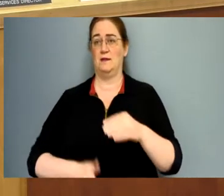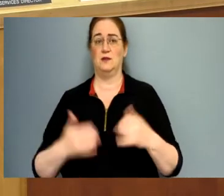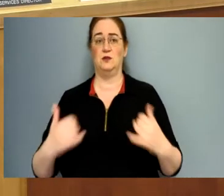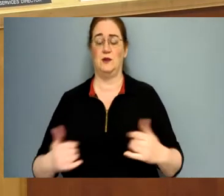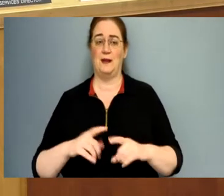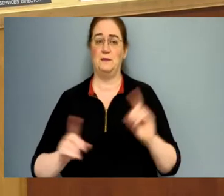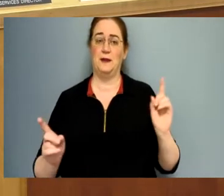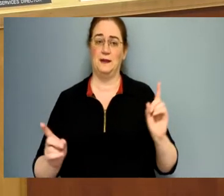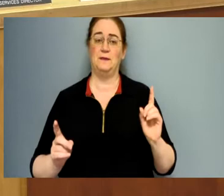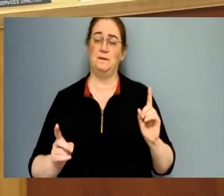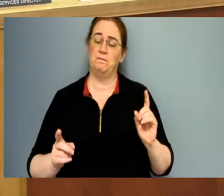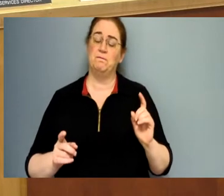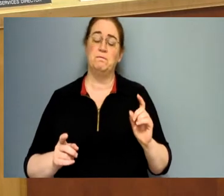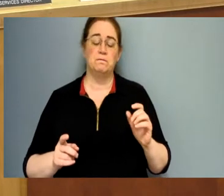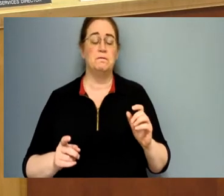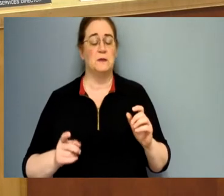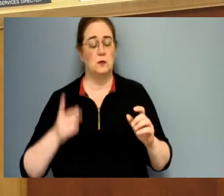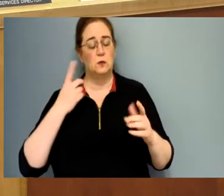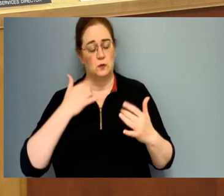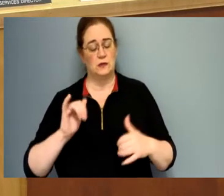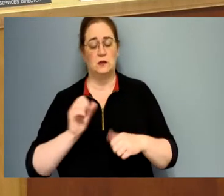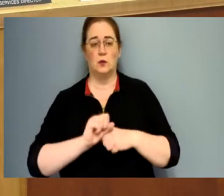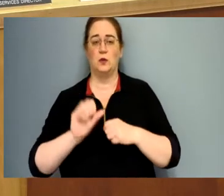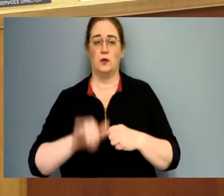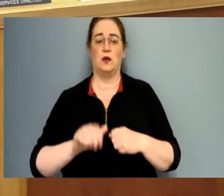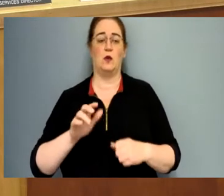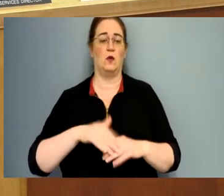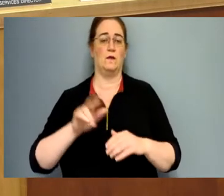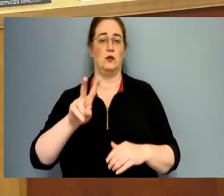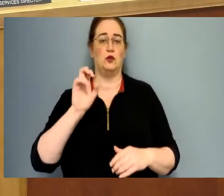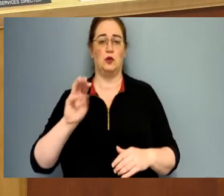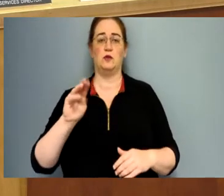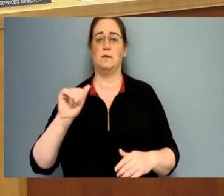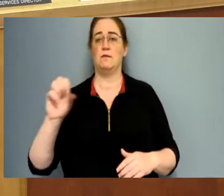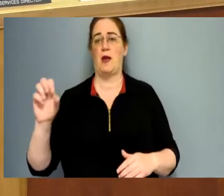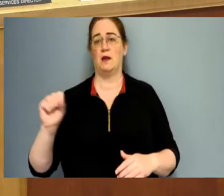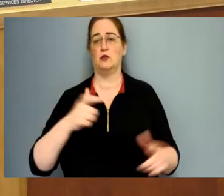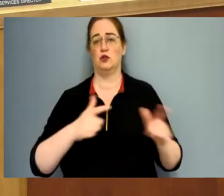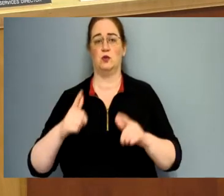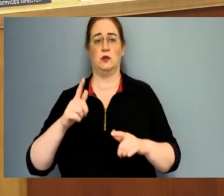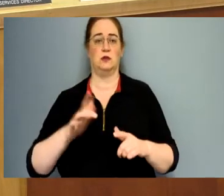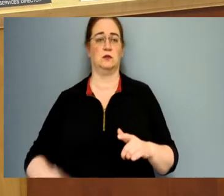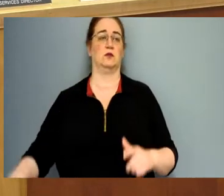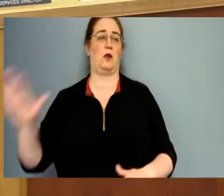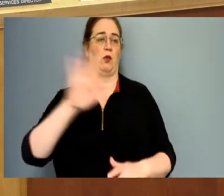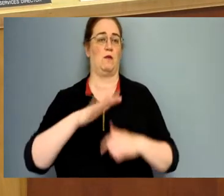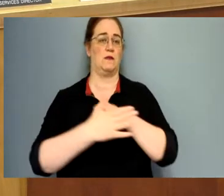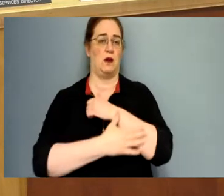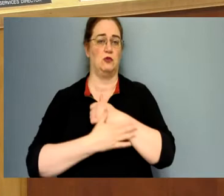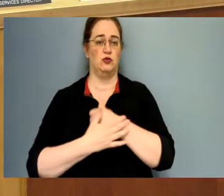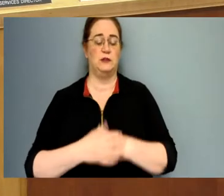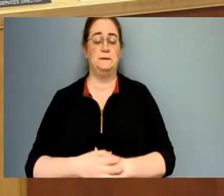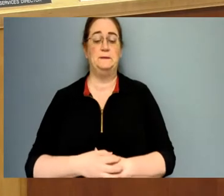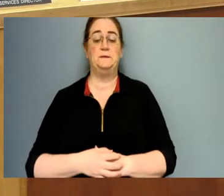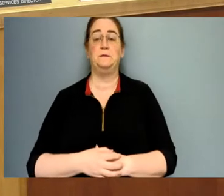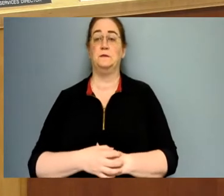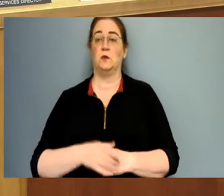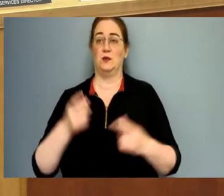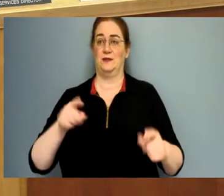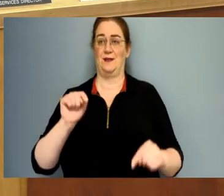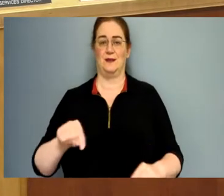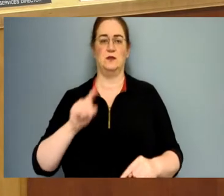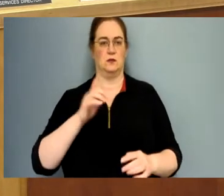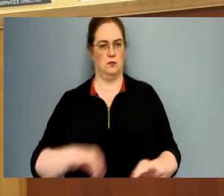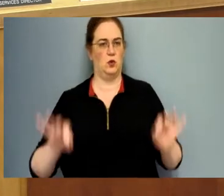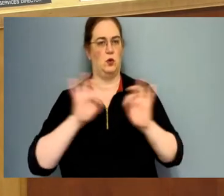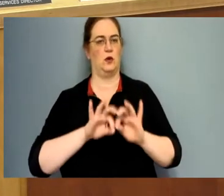but we're still working through that, and over 200 mass shootings across the country. During incidents like this, it's important for us to